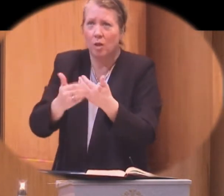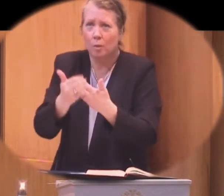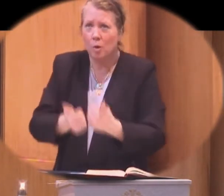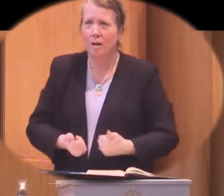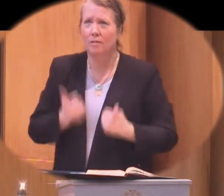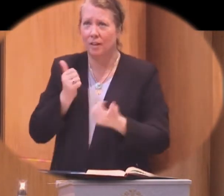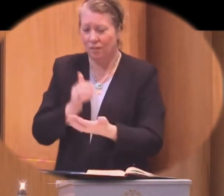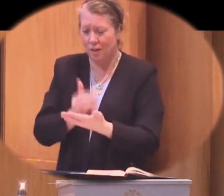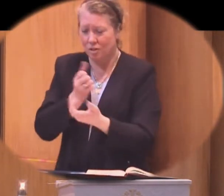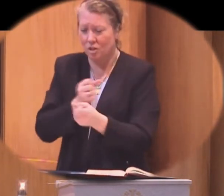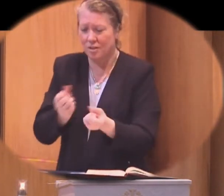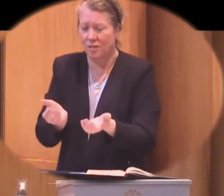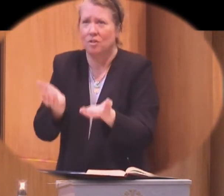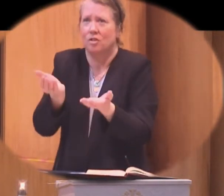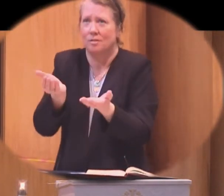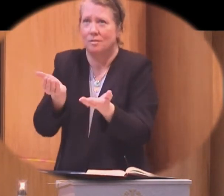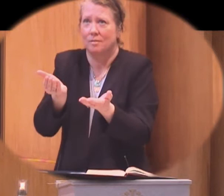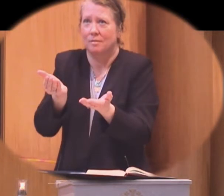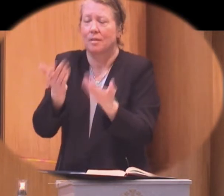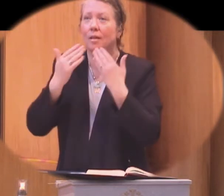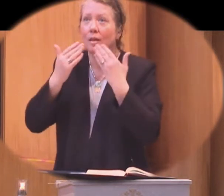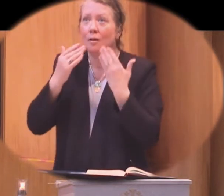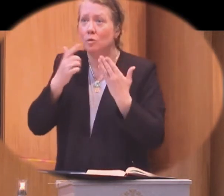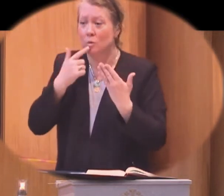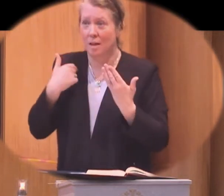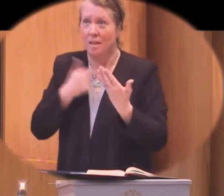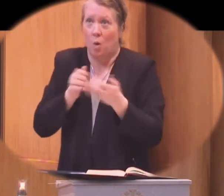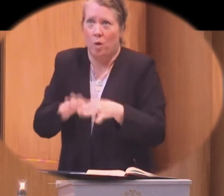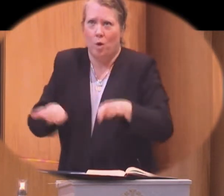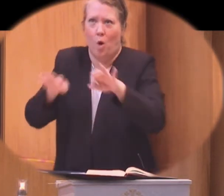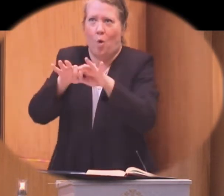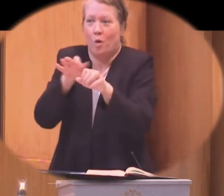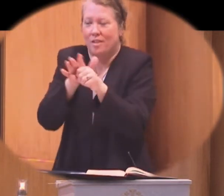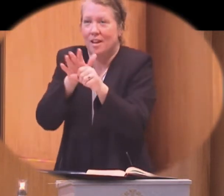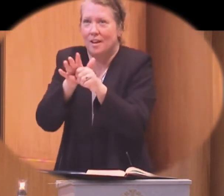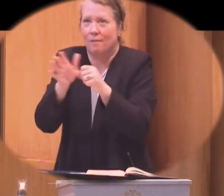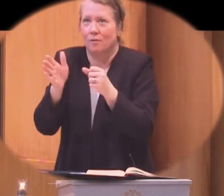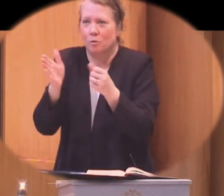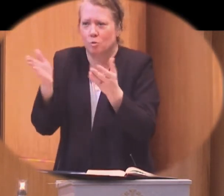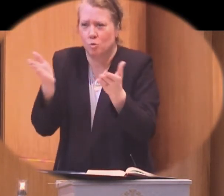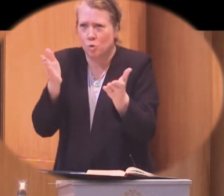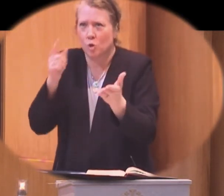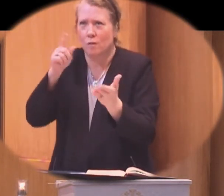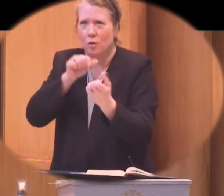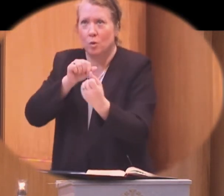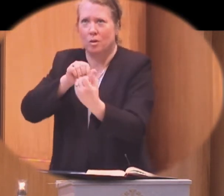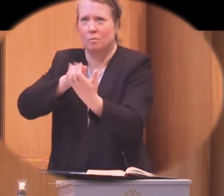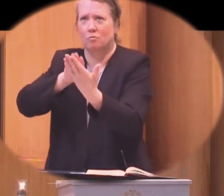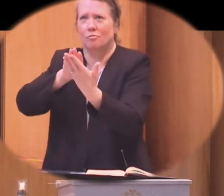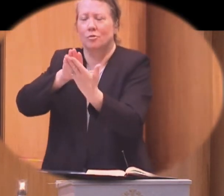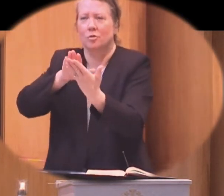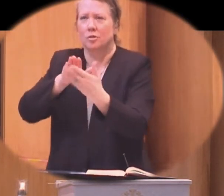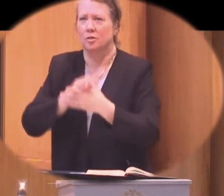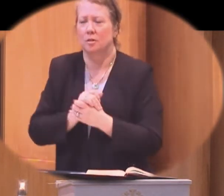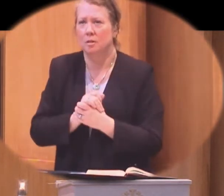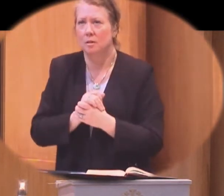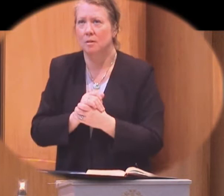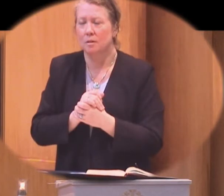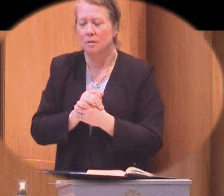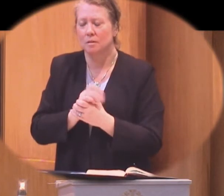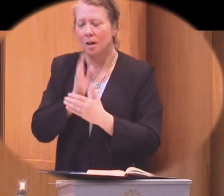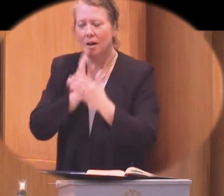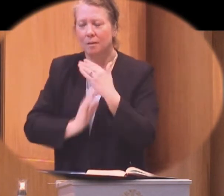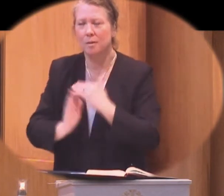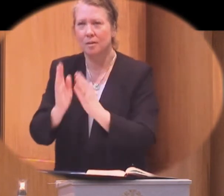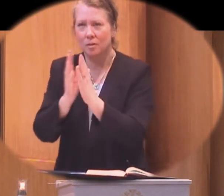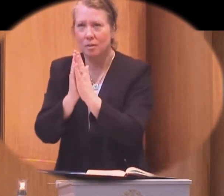salvation, giving thanks that you have held us worthy to be in your presence and minister to you. Humbly, we